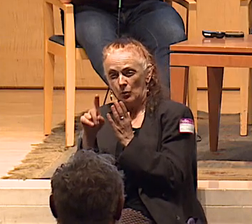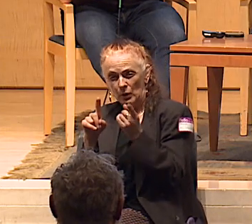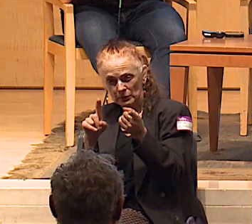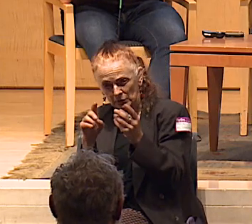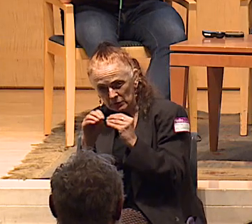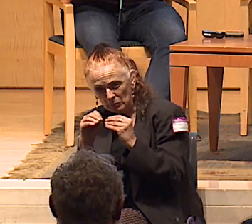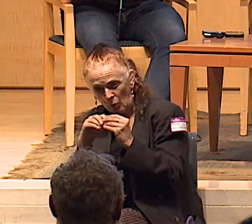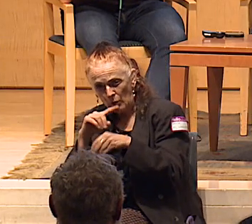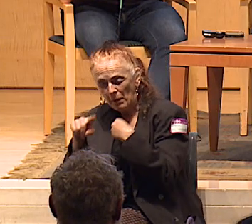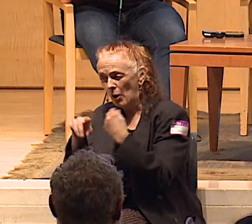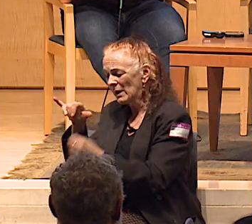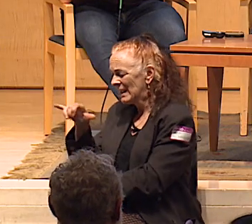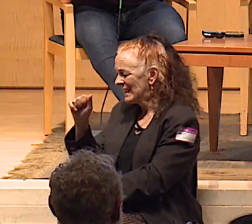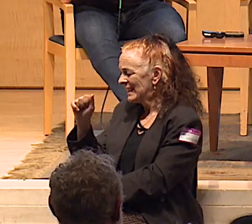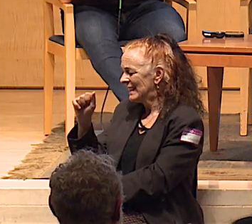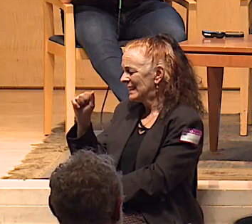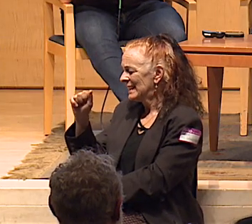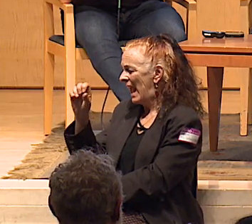about yaoi and